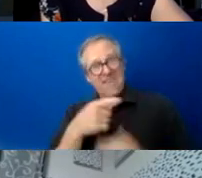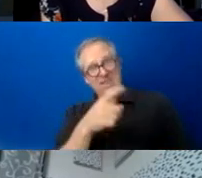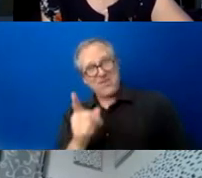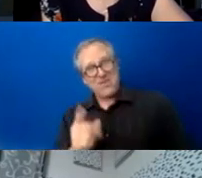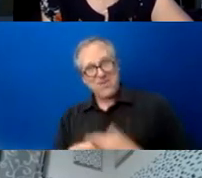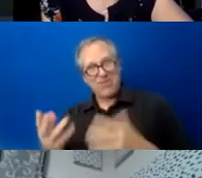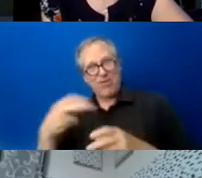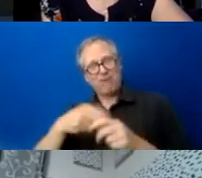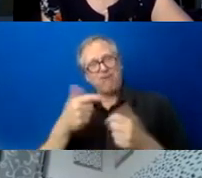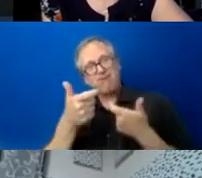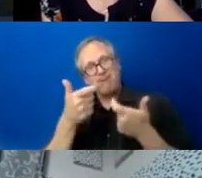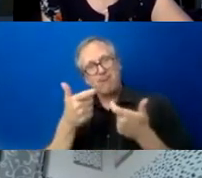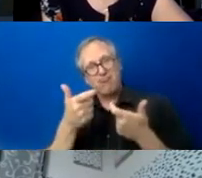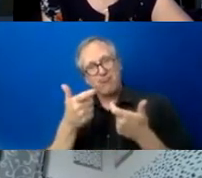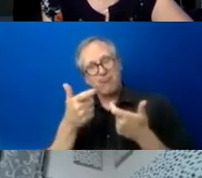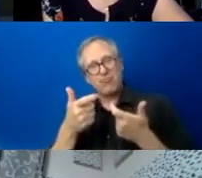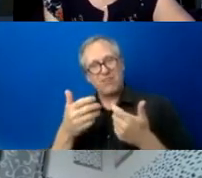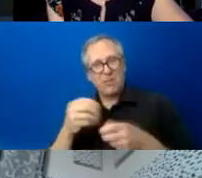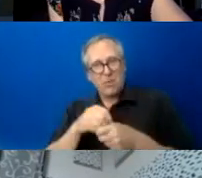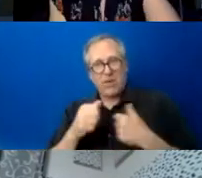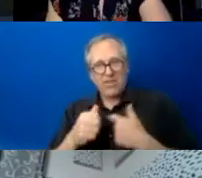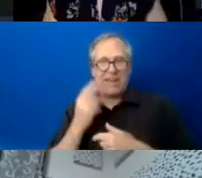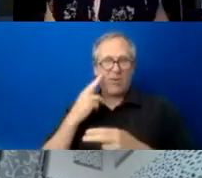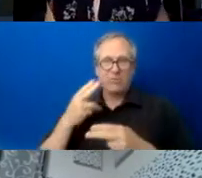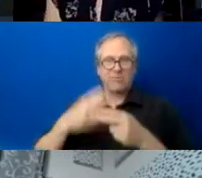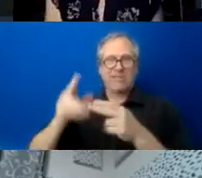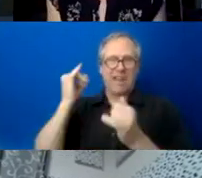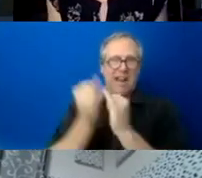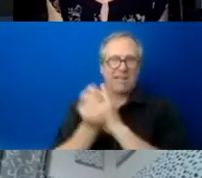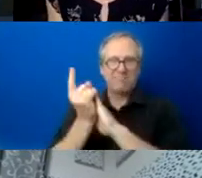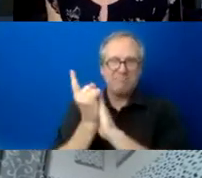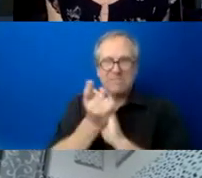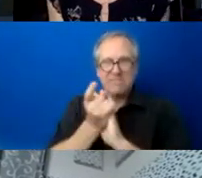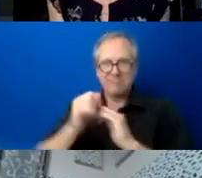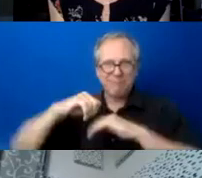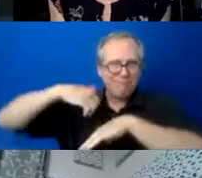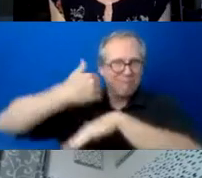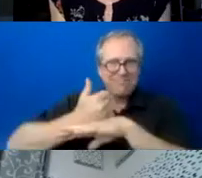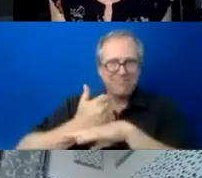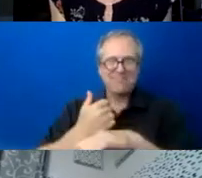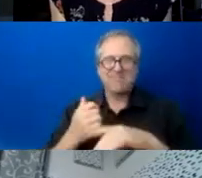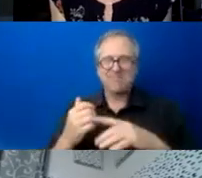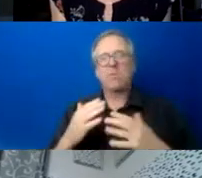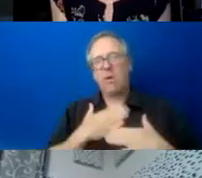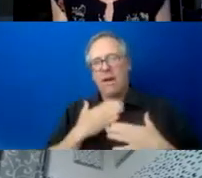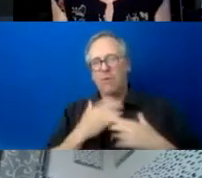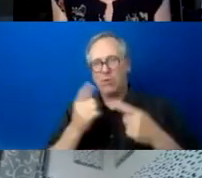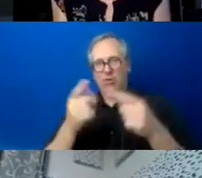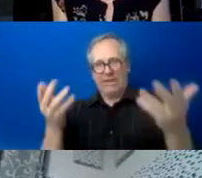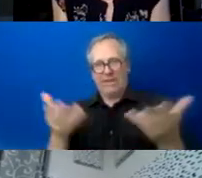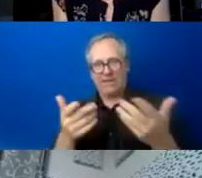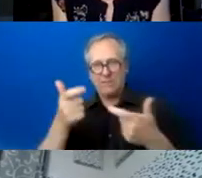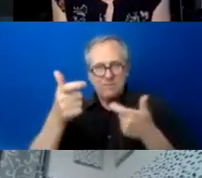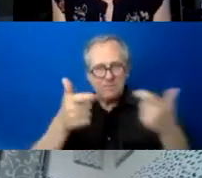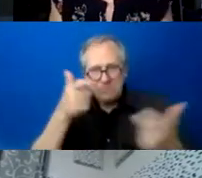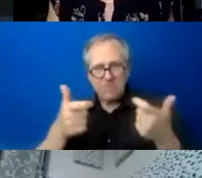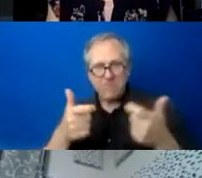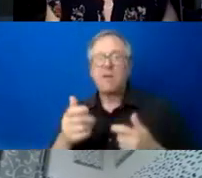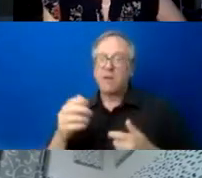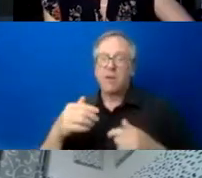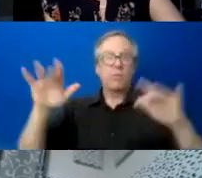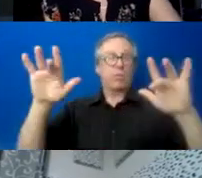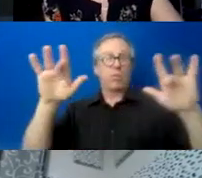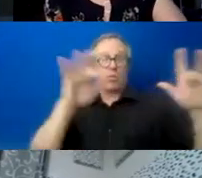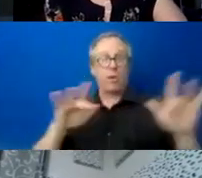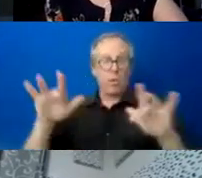guys for attending and taking the time this evening. I know it was kind of short notice for this, but we're so grateful that you're here and able to attend. And we are recording this, so we'll